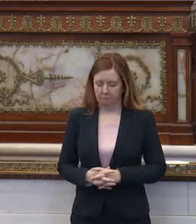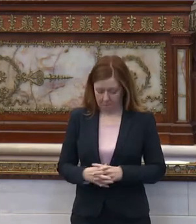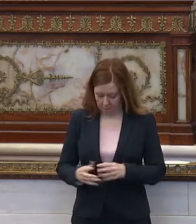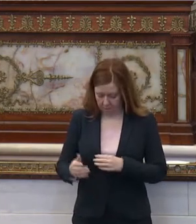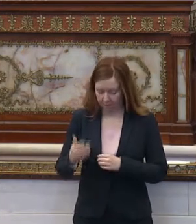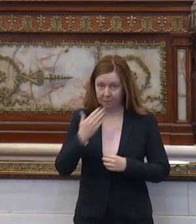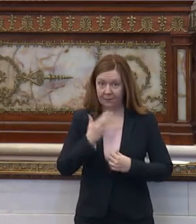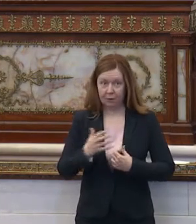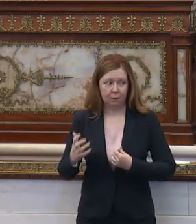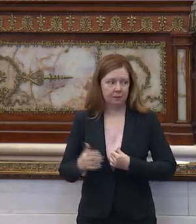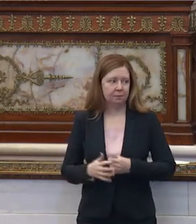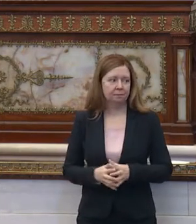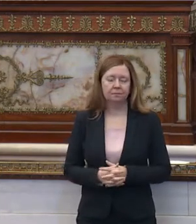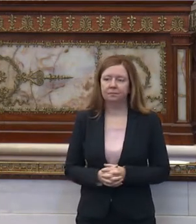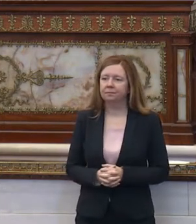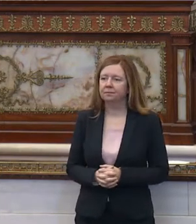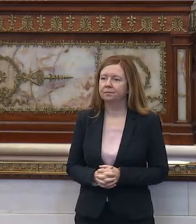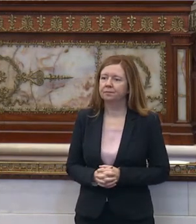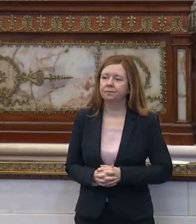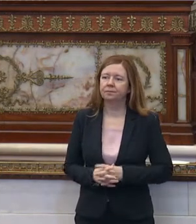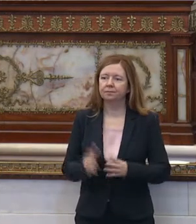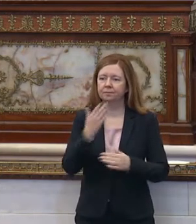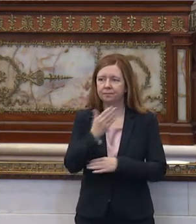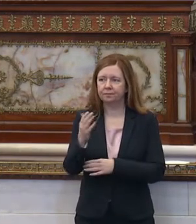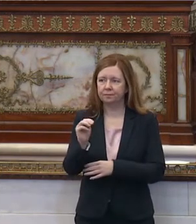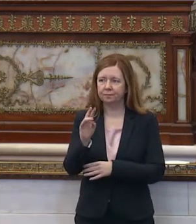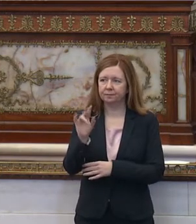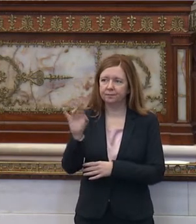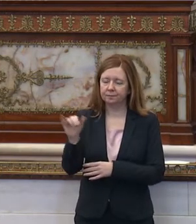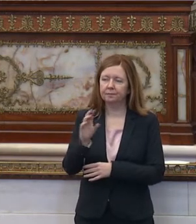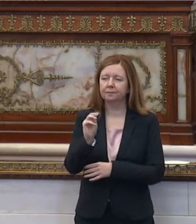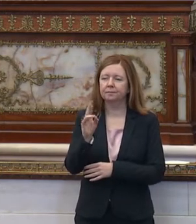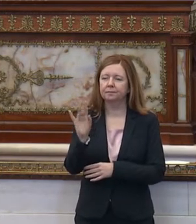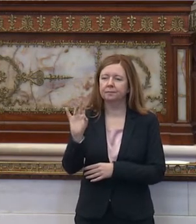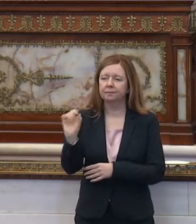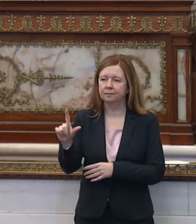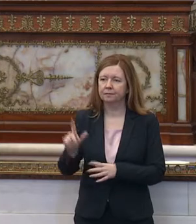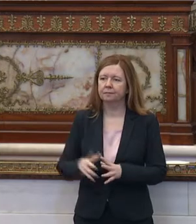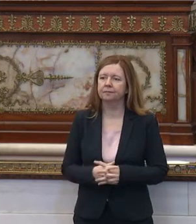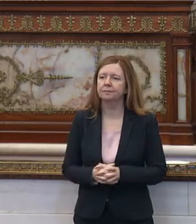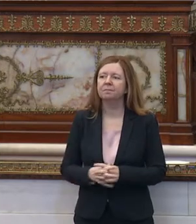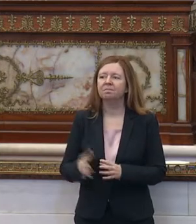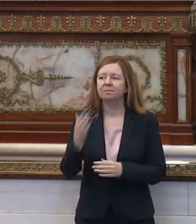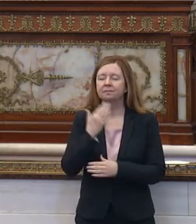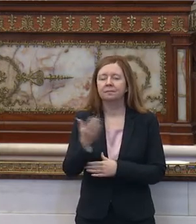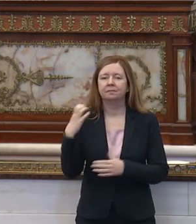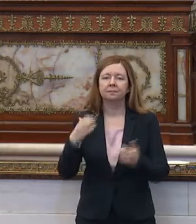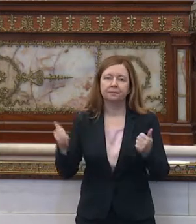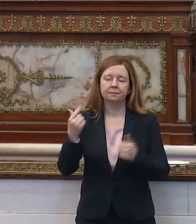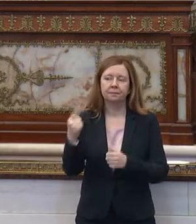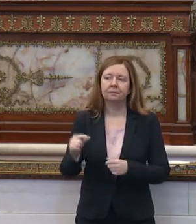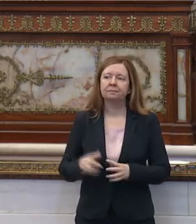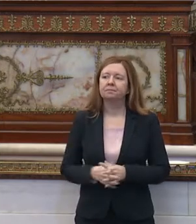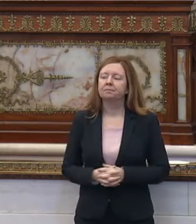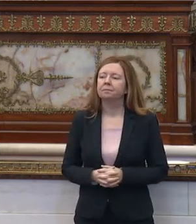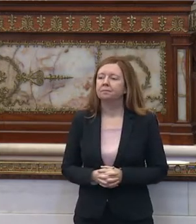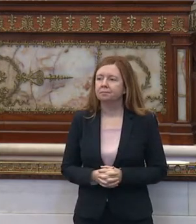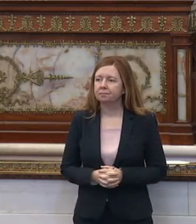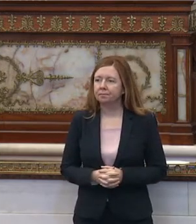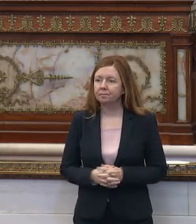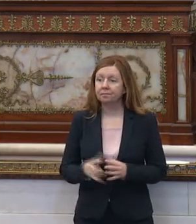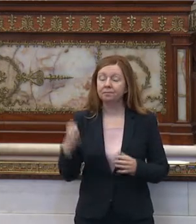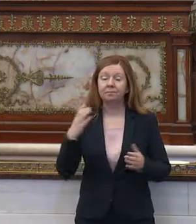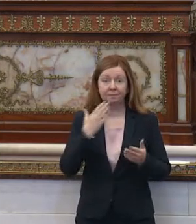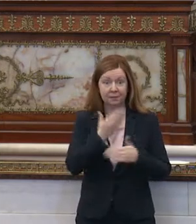Thank you very much. Good morning, Mr. Cassidy, Mr. Campbell. Morning, Chairman Green. Okay. Morning,